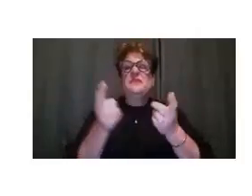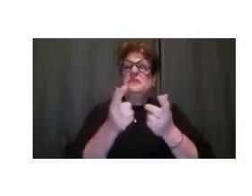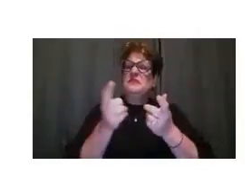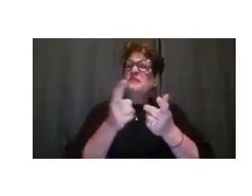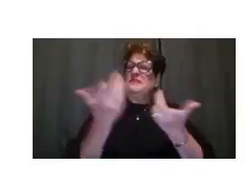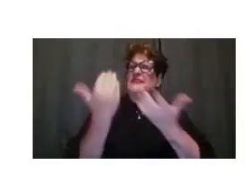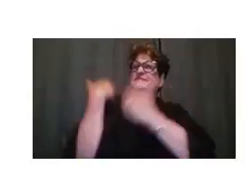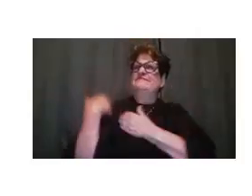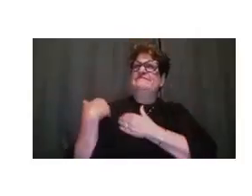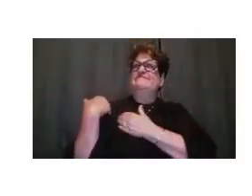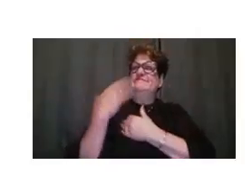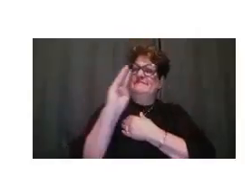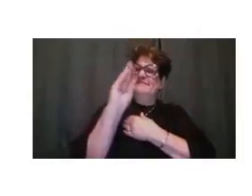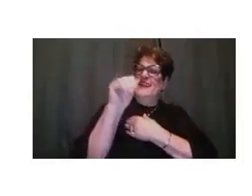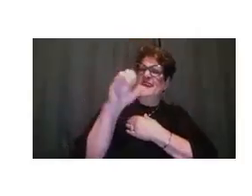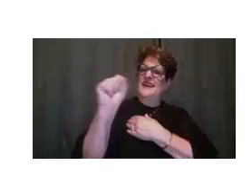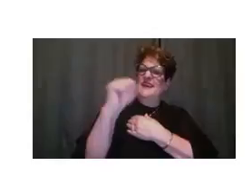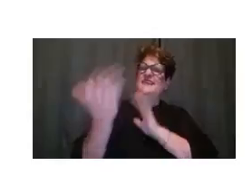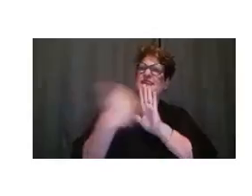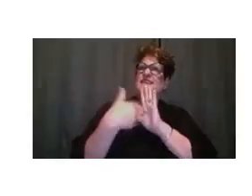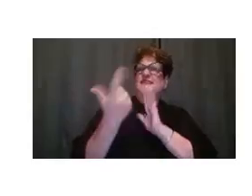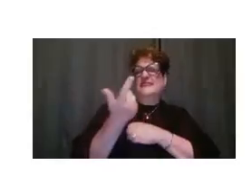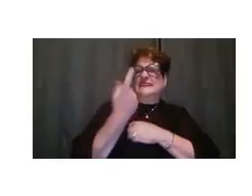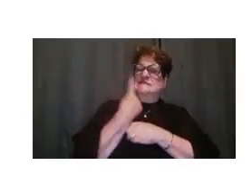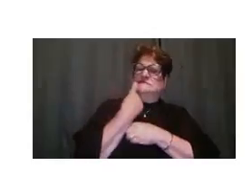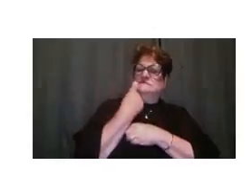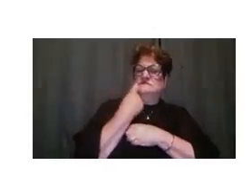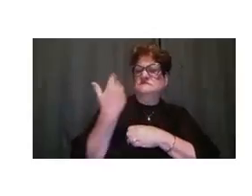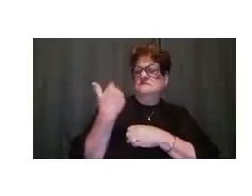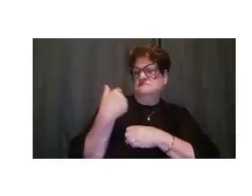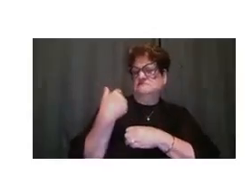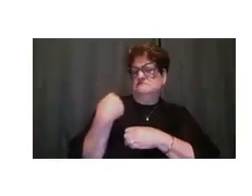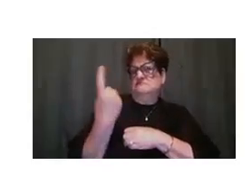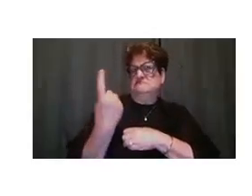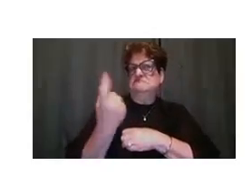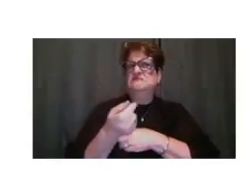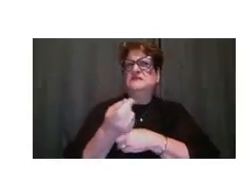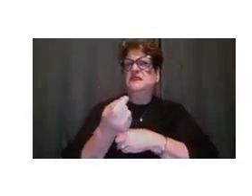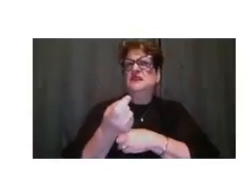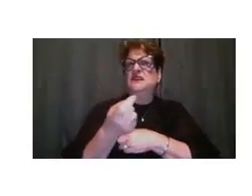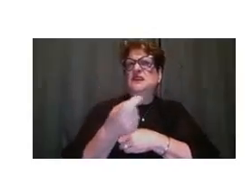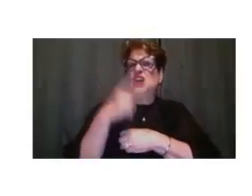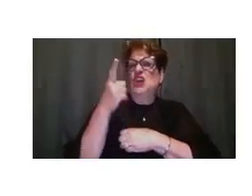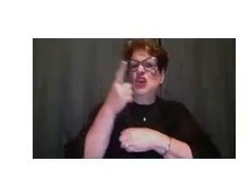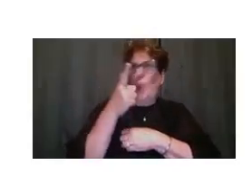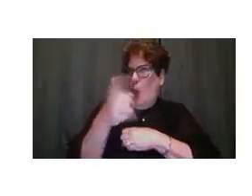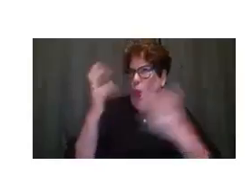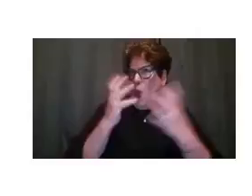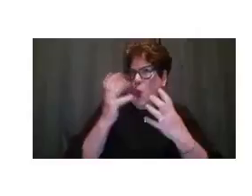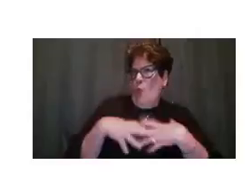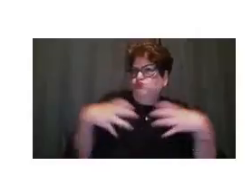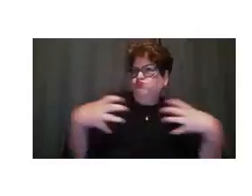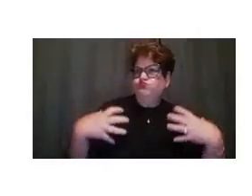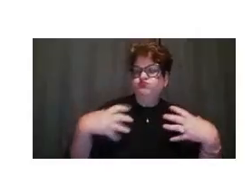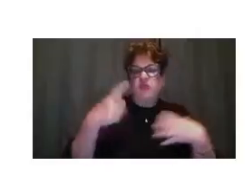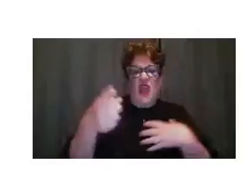me a little while ago is you put on way too